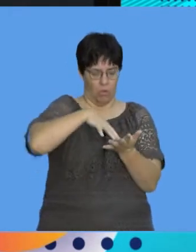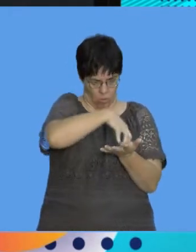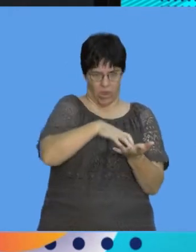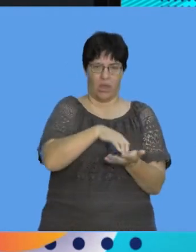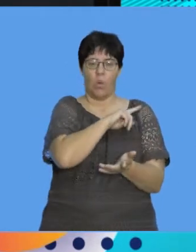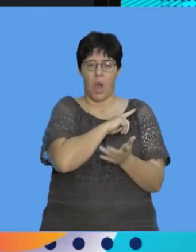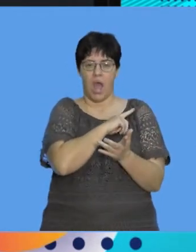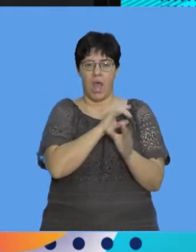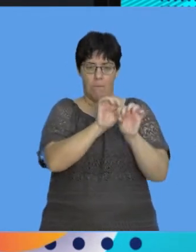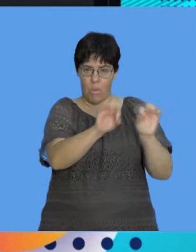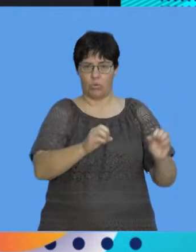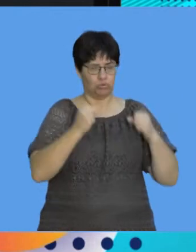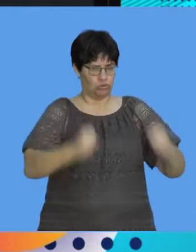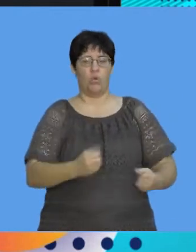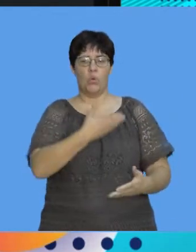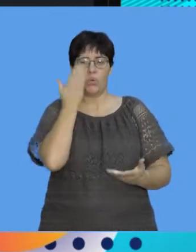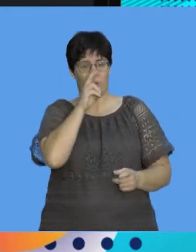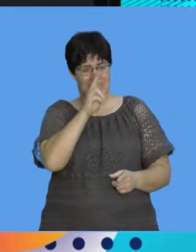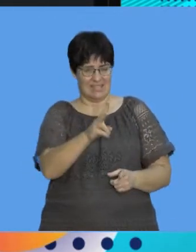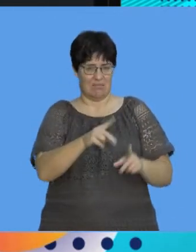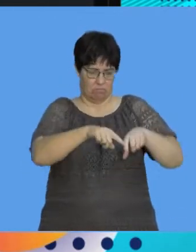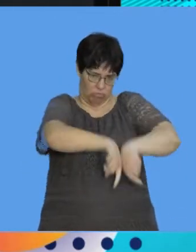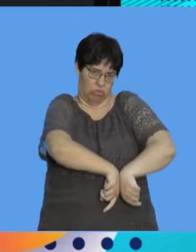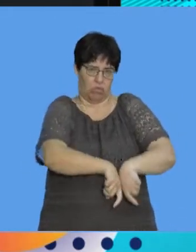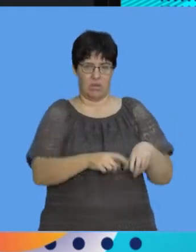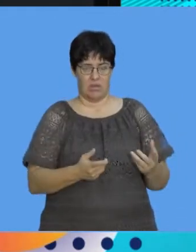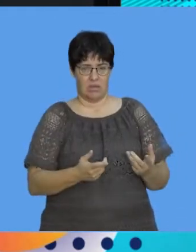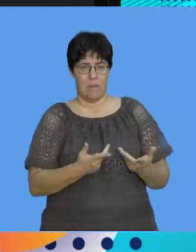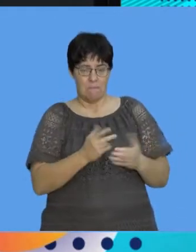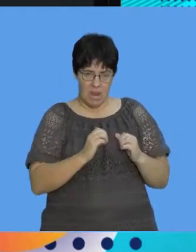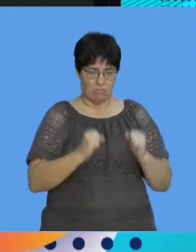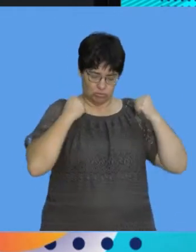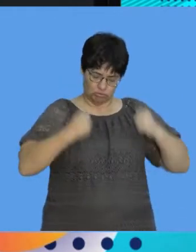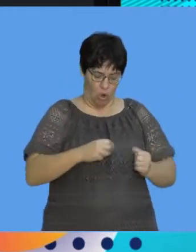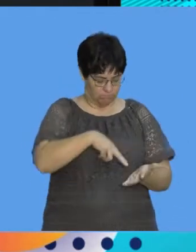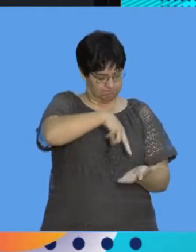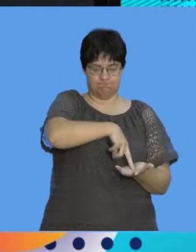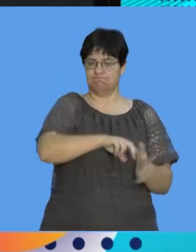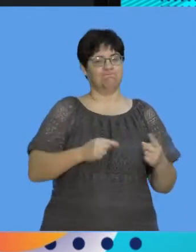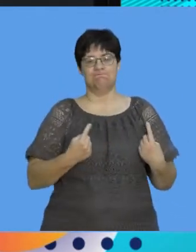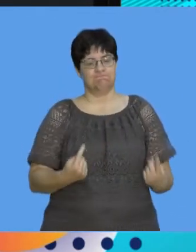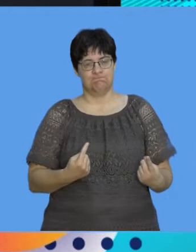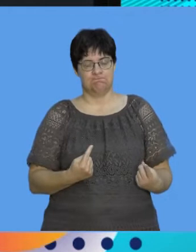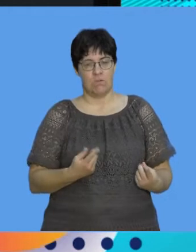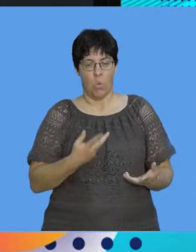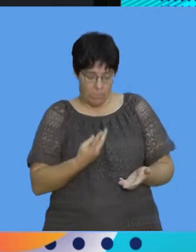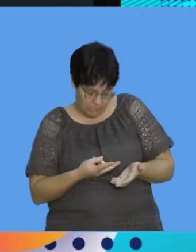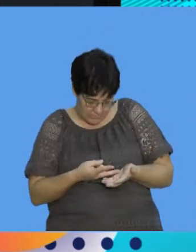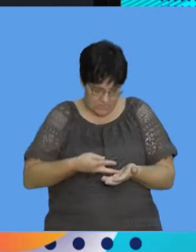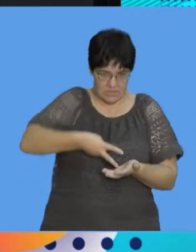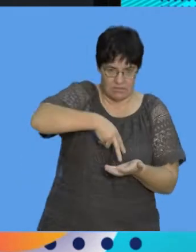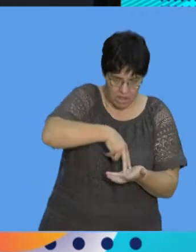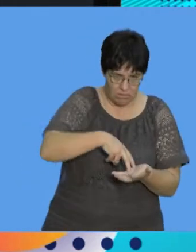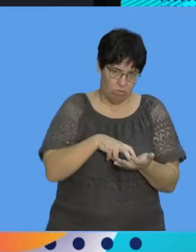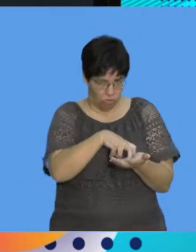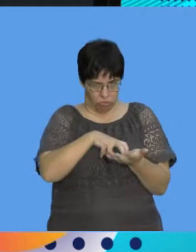to bend, all right? Look here, all right? They're not going to form. So as soon as I put weight on it,